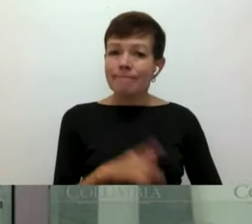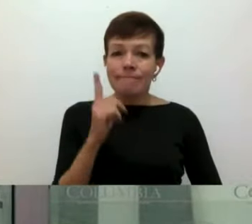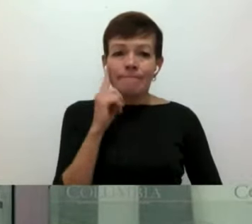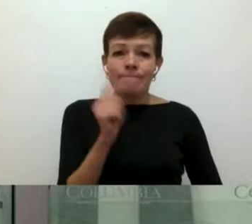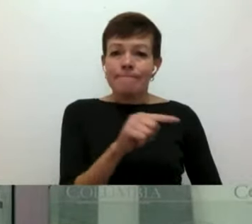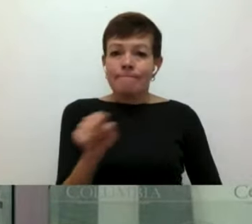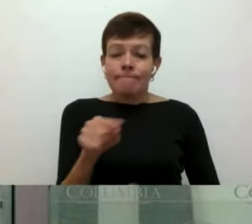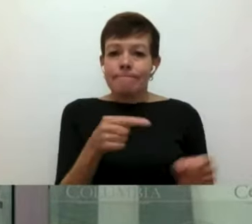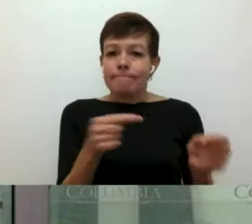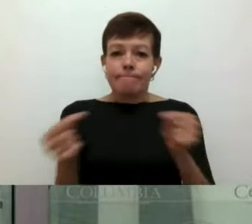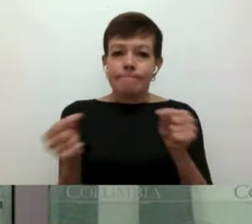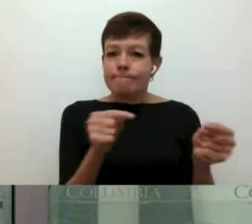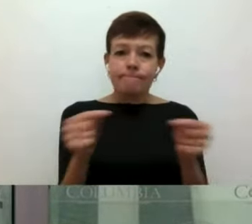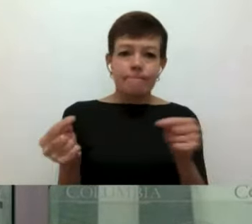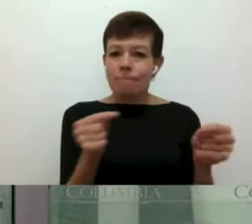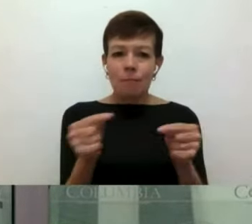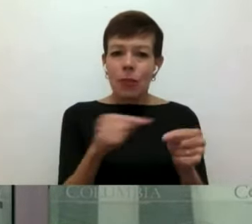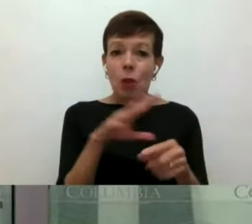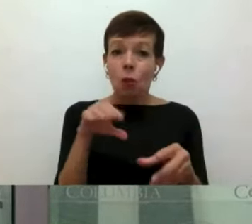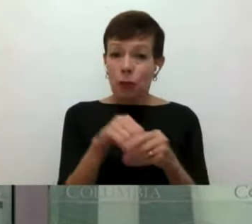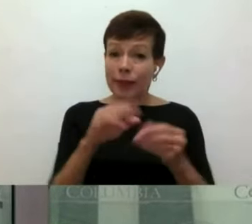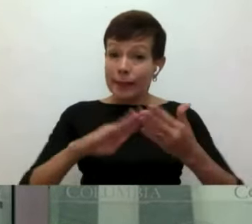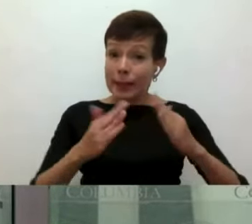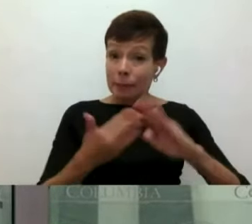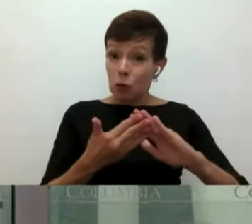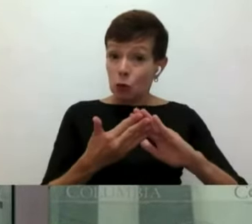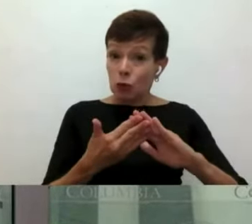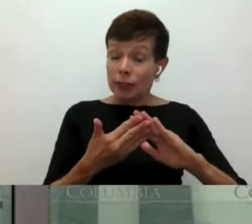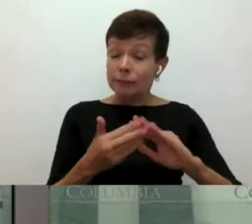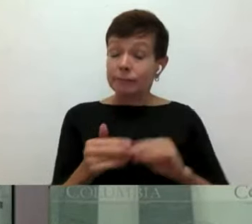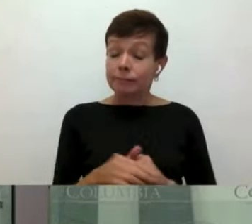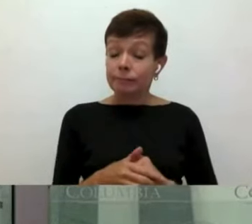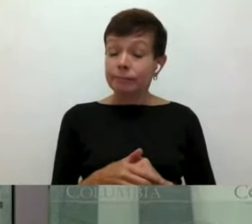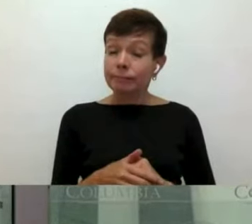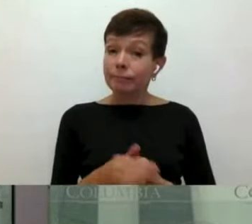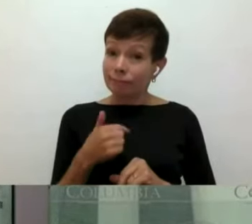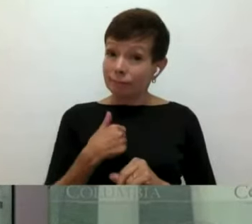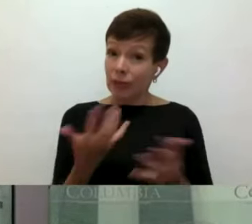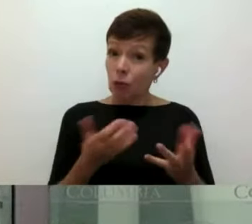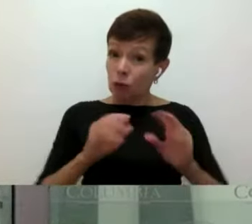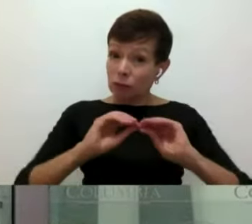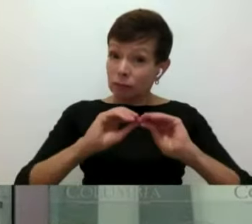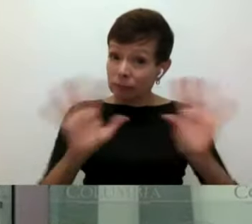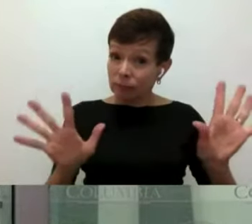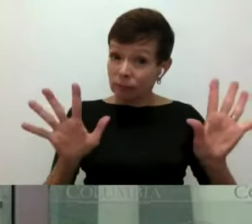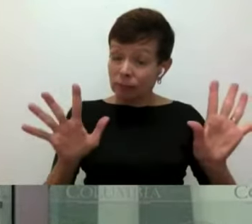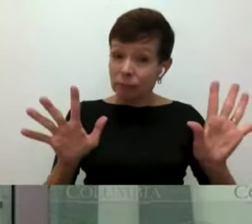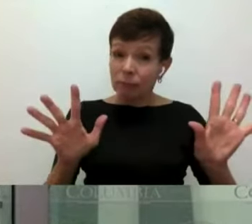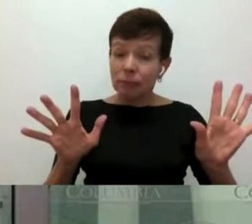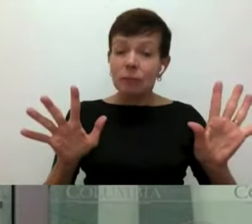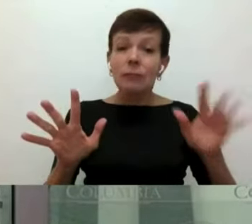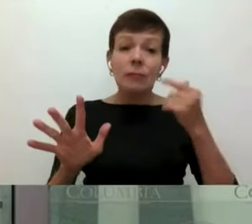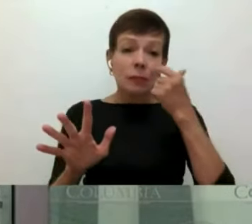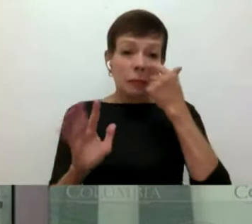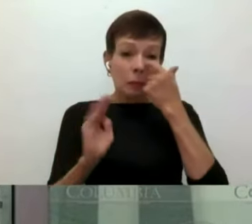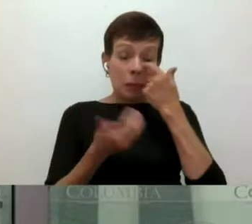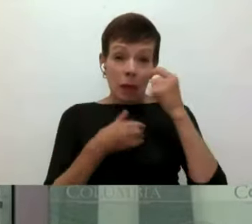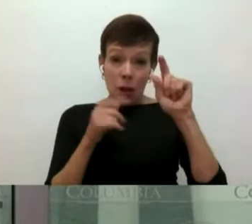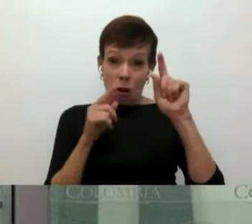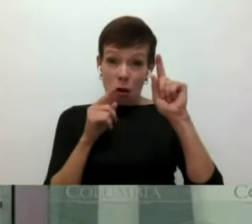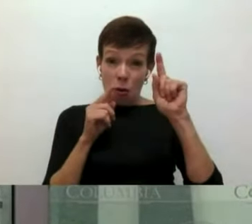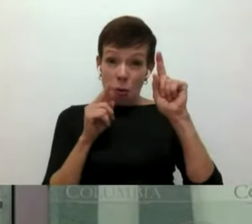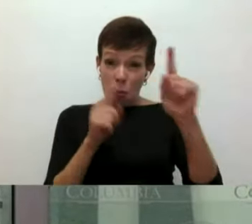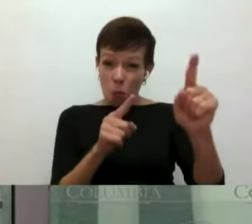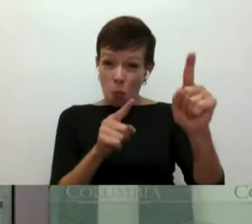This has become an increasingly divisive issue within the community and outside. And let me be clear,